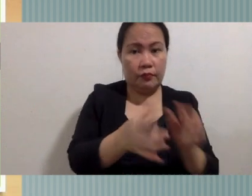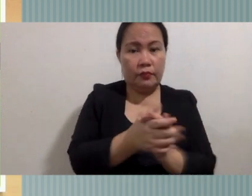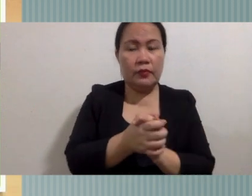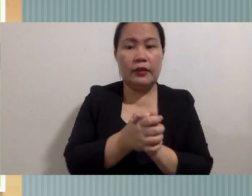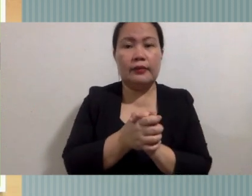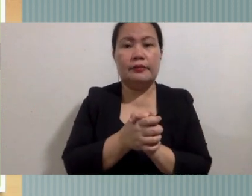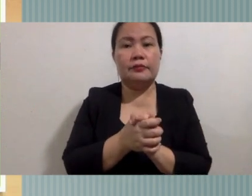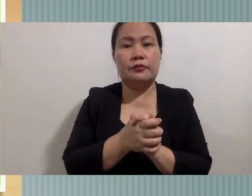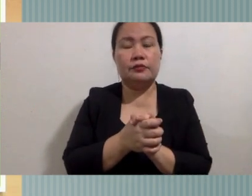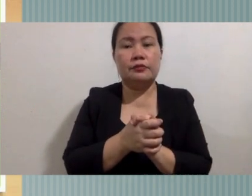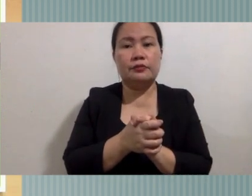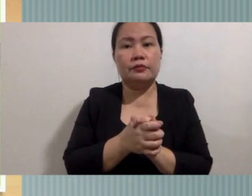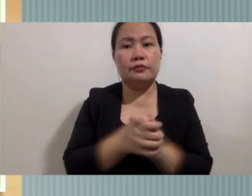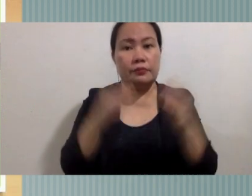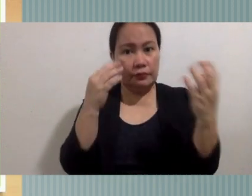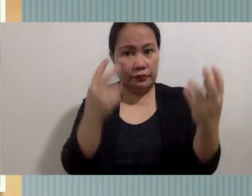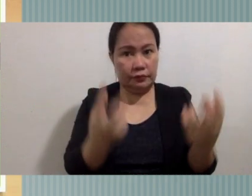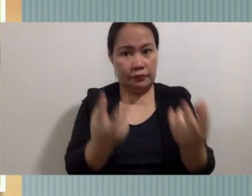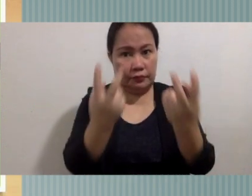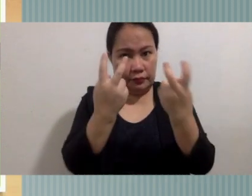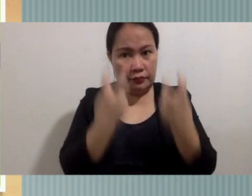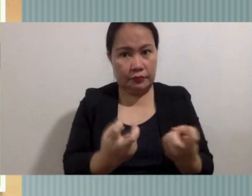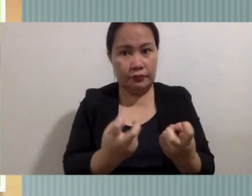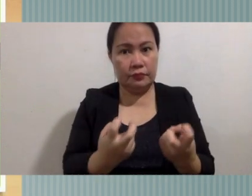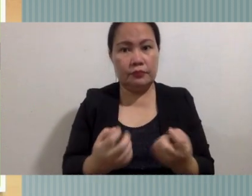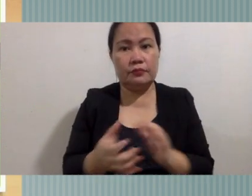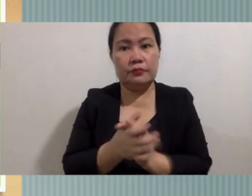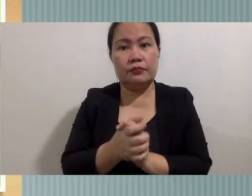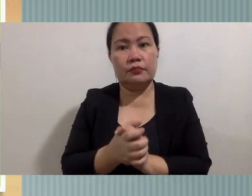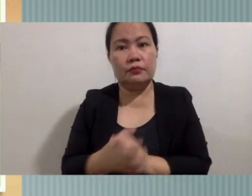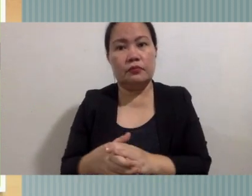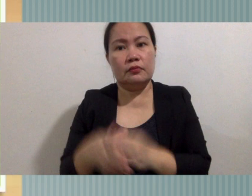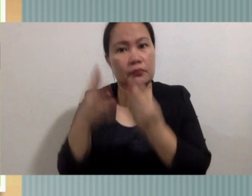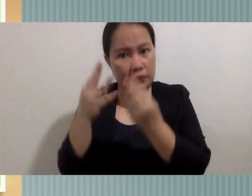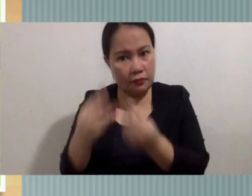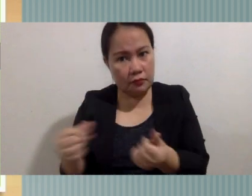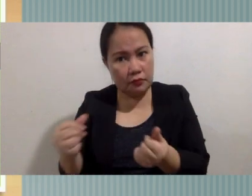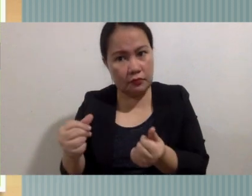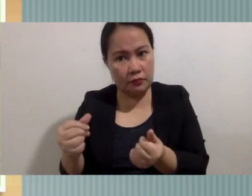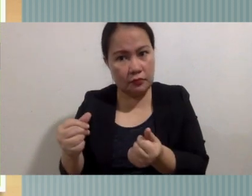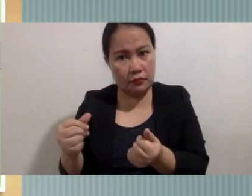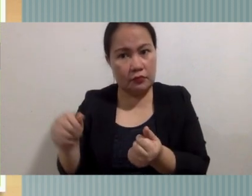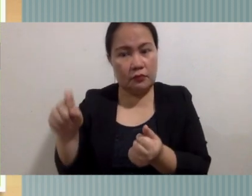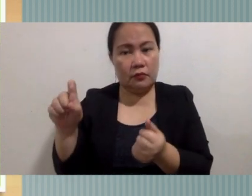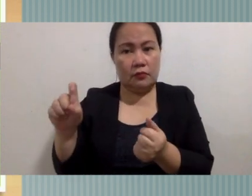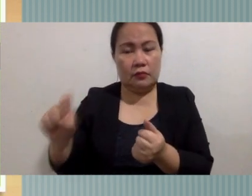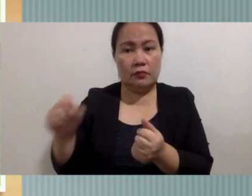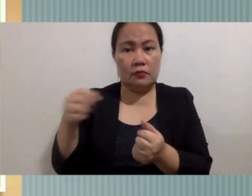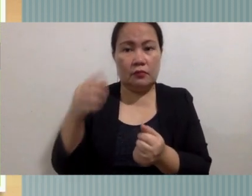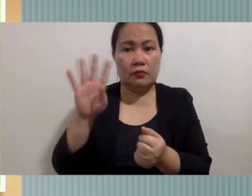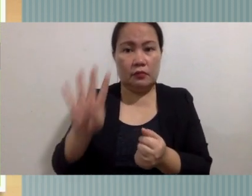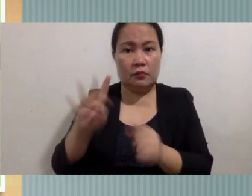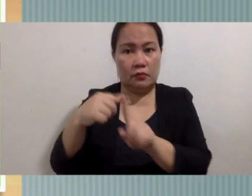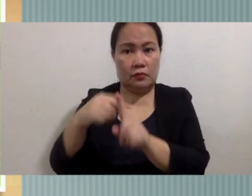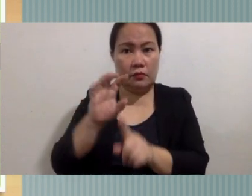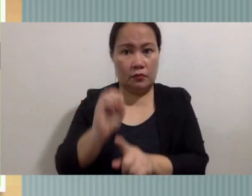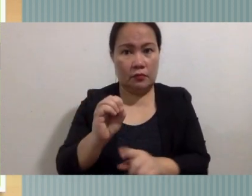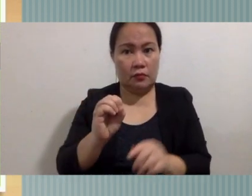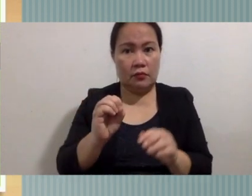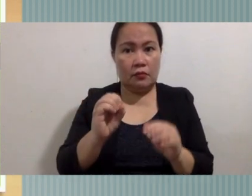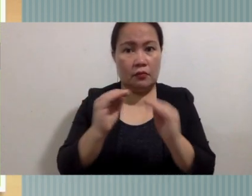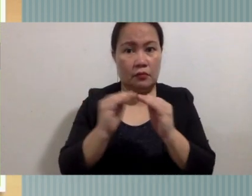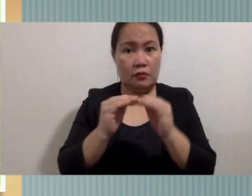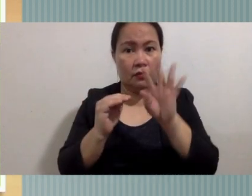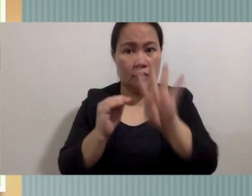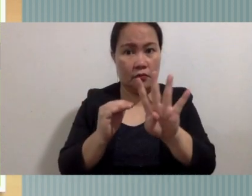is 0 over 2. Now, so we will now have 4